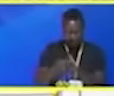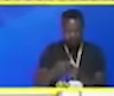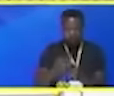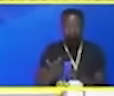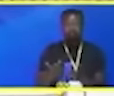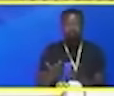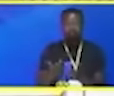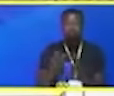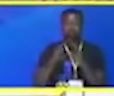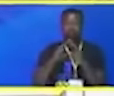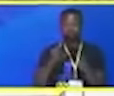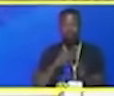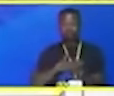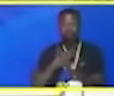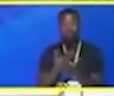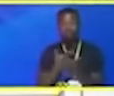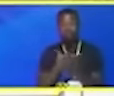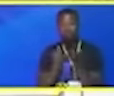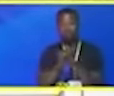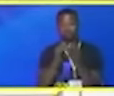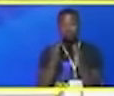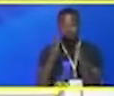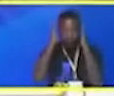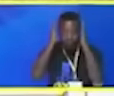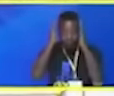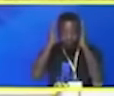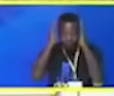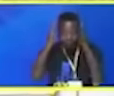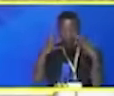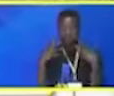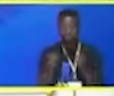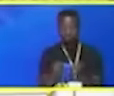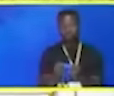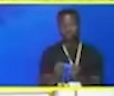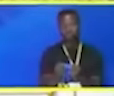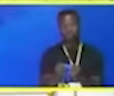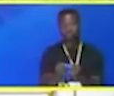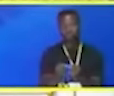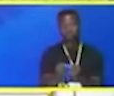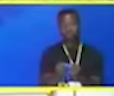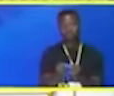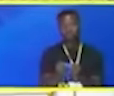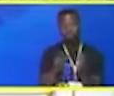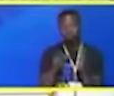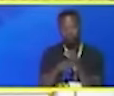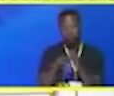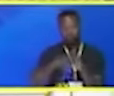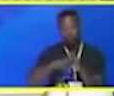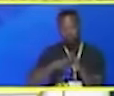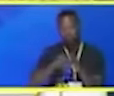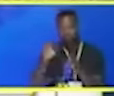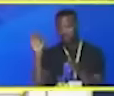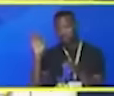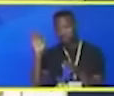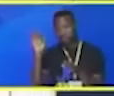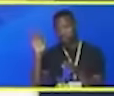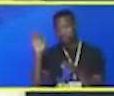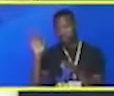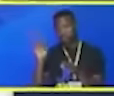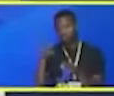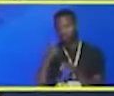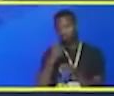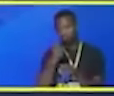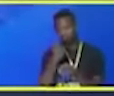Christ. So I want you to please pay attention, and I'll be starting my session